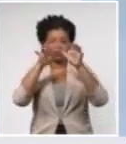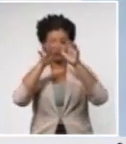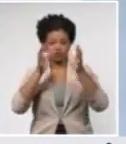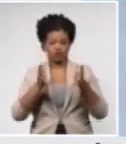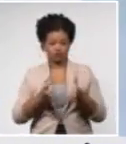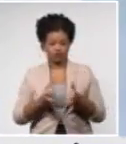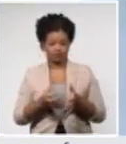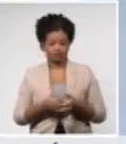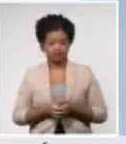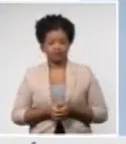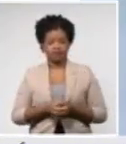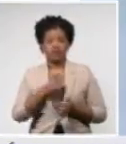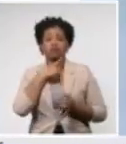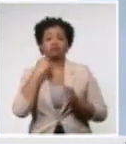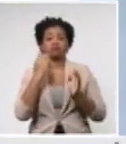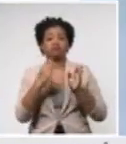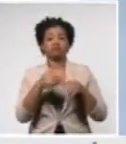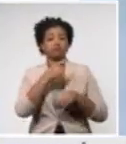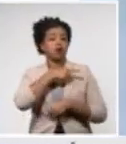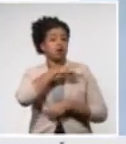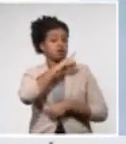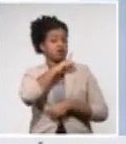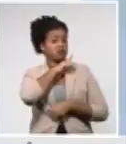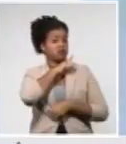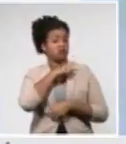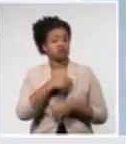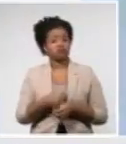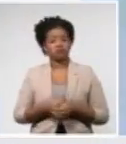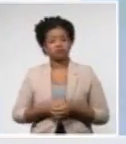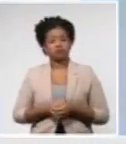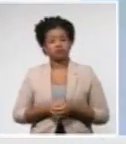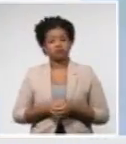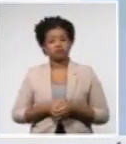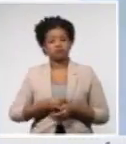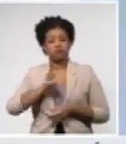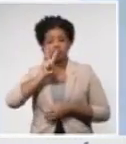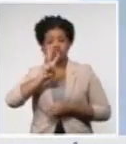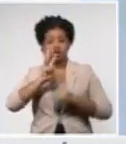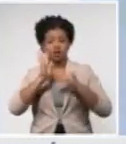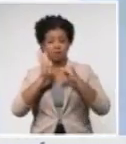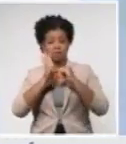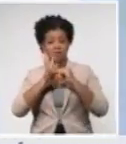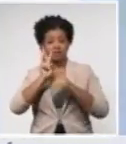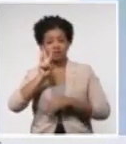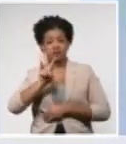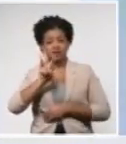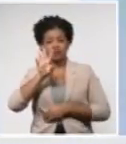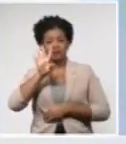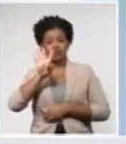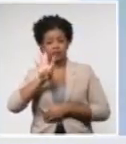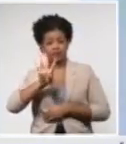3,987,543 confirmed cases, and that accounts for